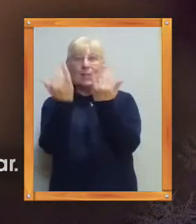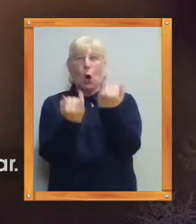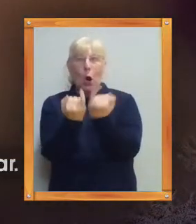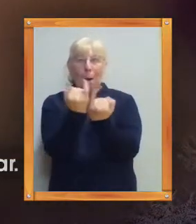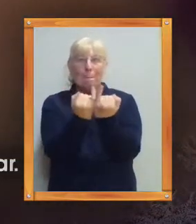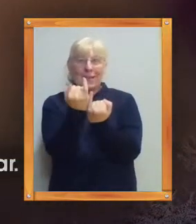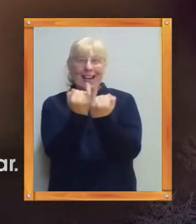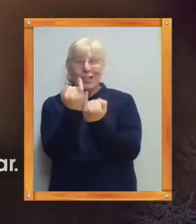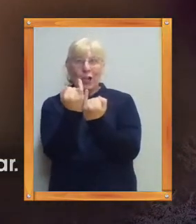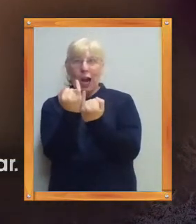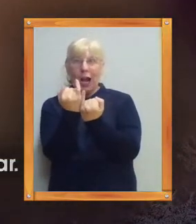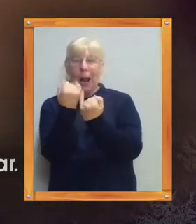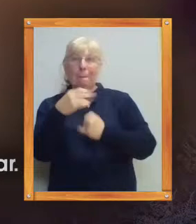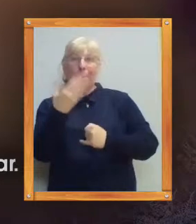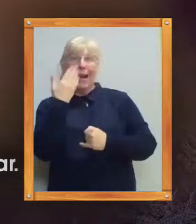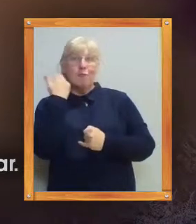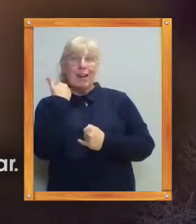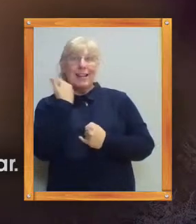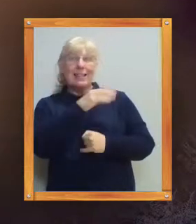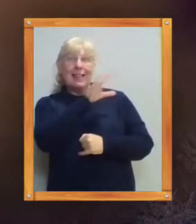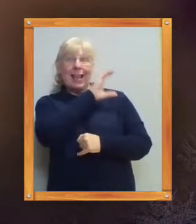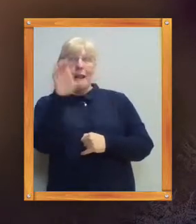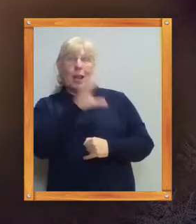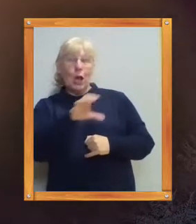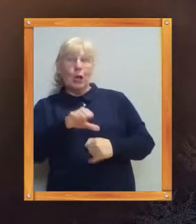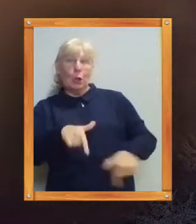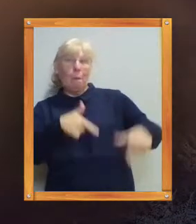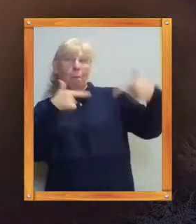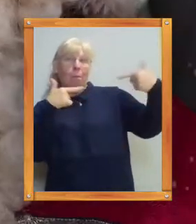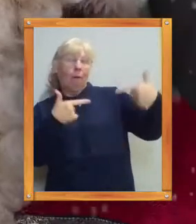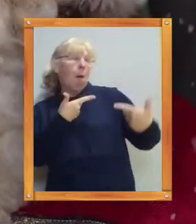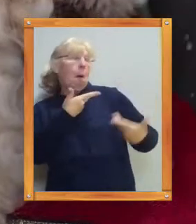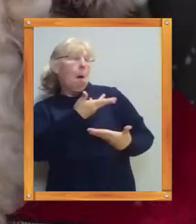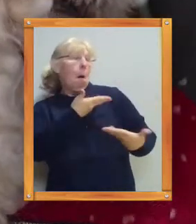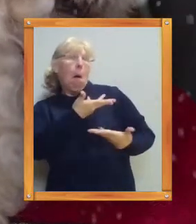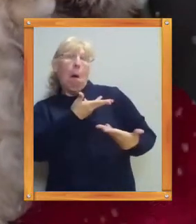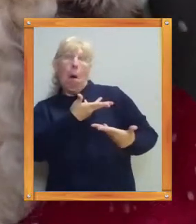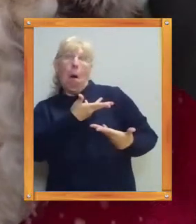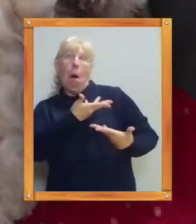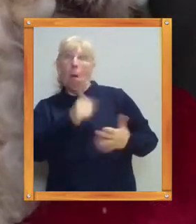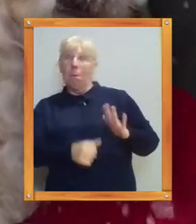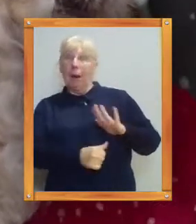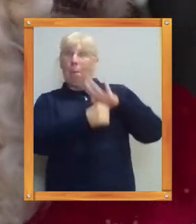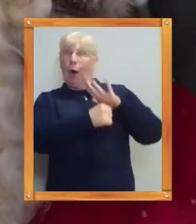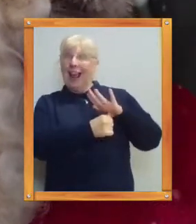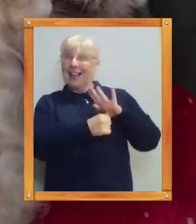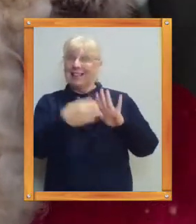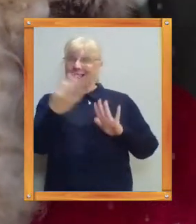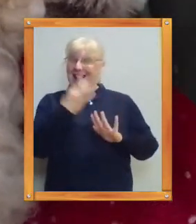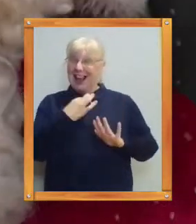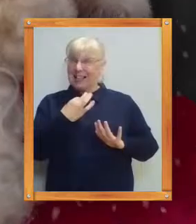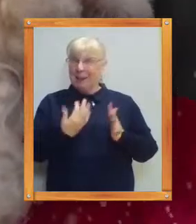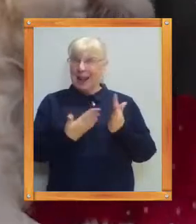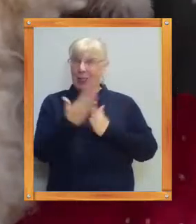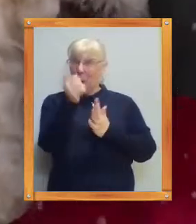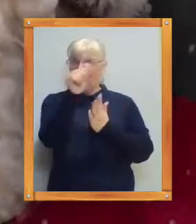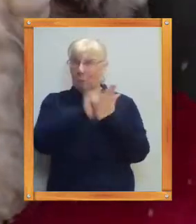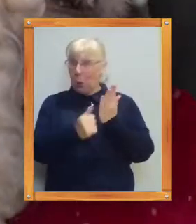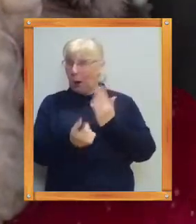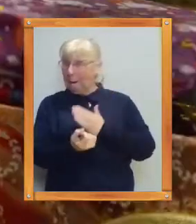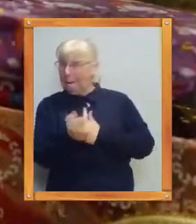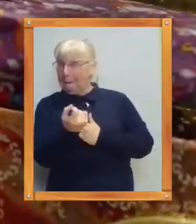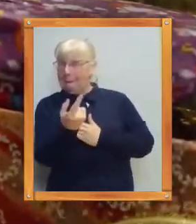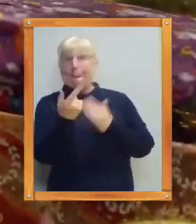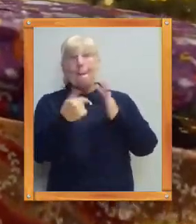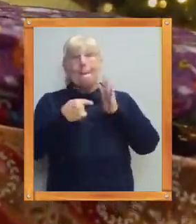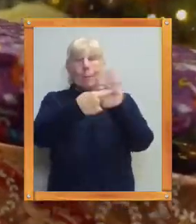very impressed with all the entries so far. He's asked me to show some of them off throughout the program, so keep your eyes